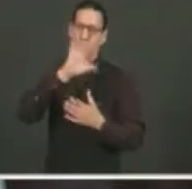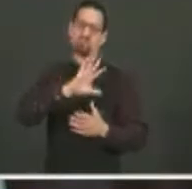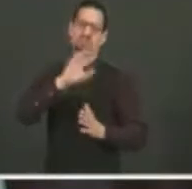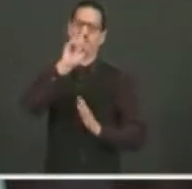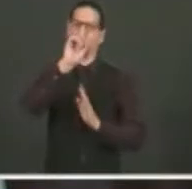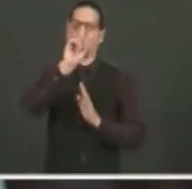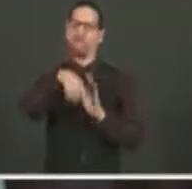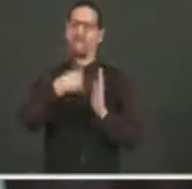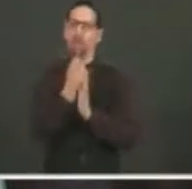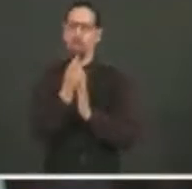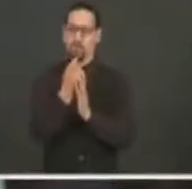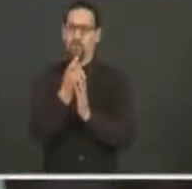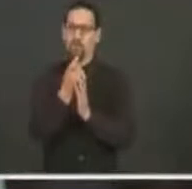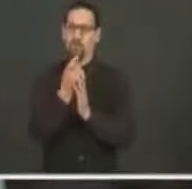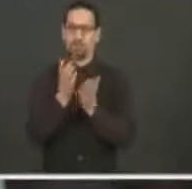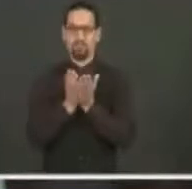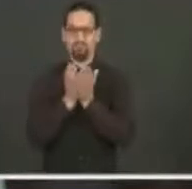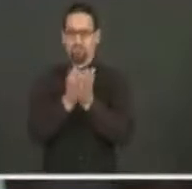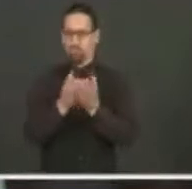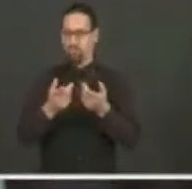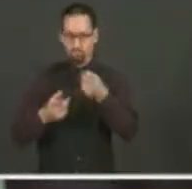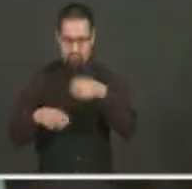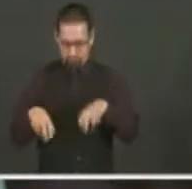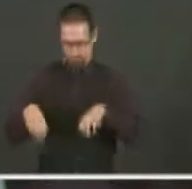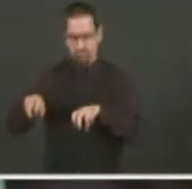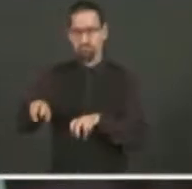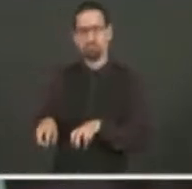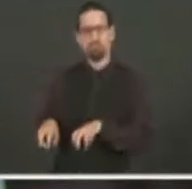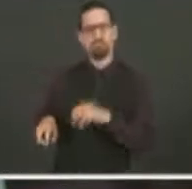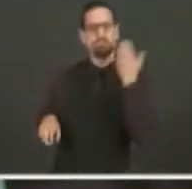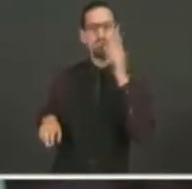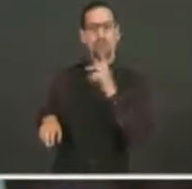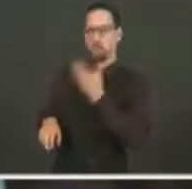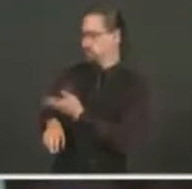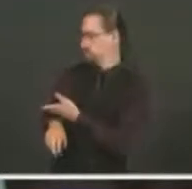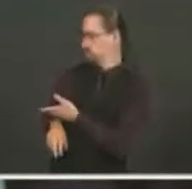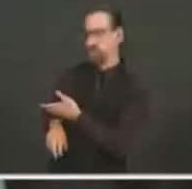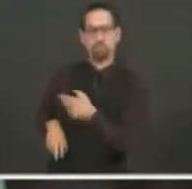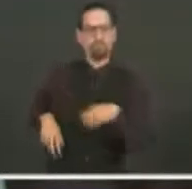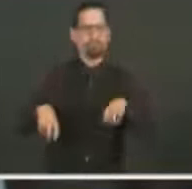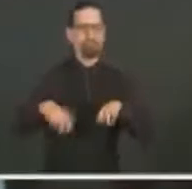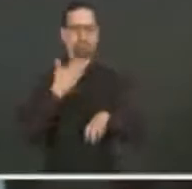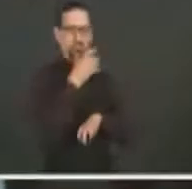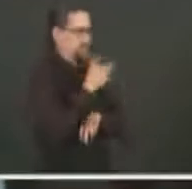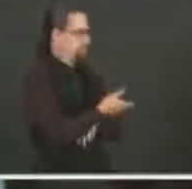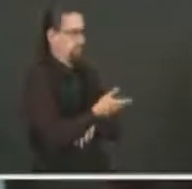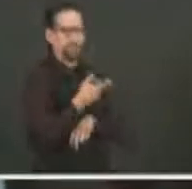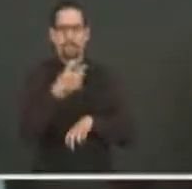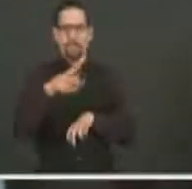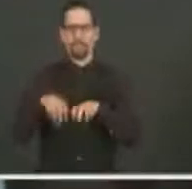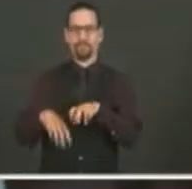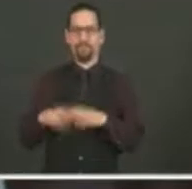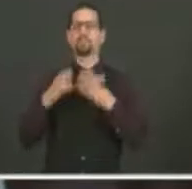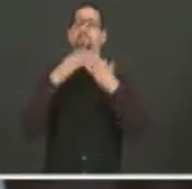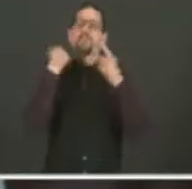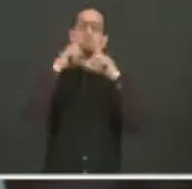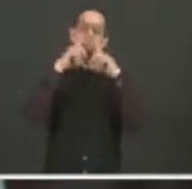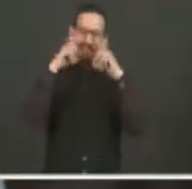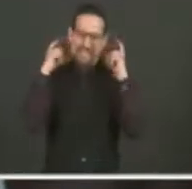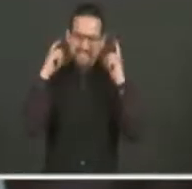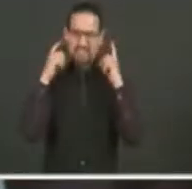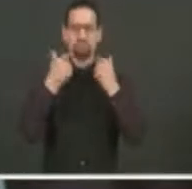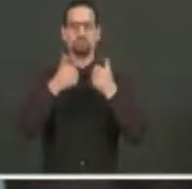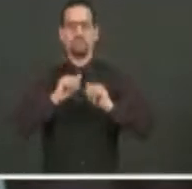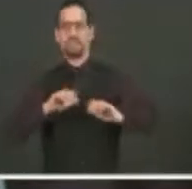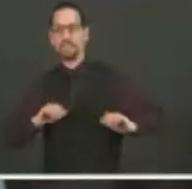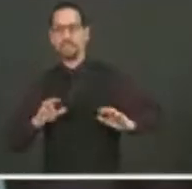put your mask on. Go, have a good time in Block Island, but do the right thing. We don't want an outbreak on the island. We don't want an